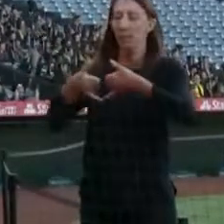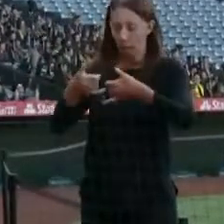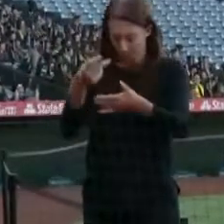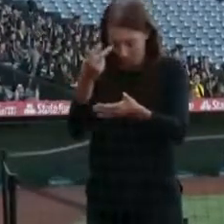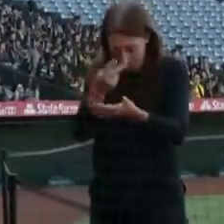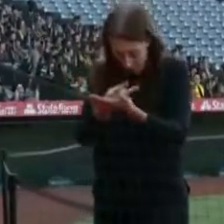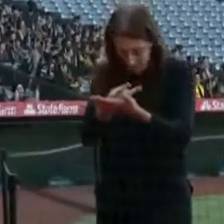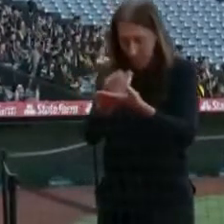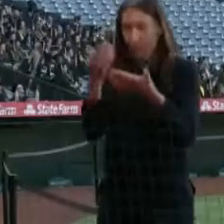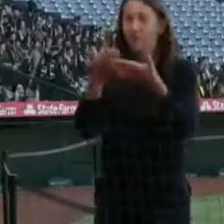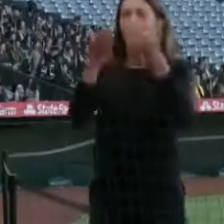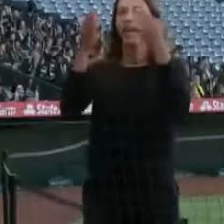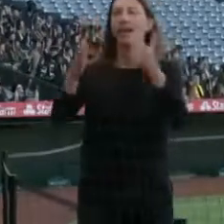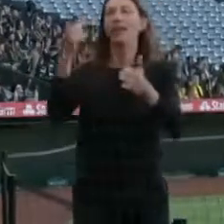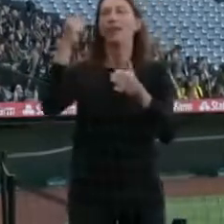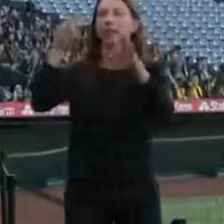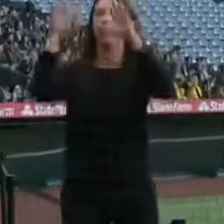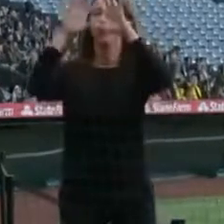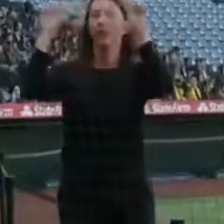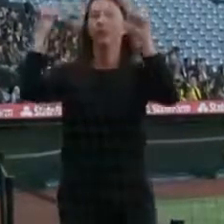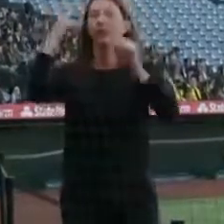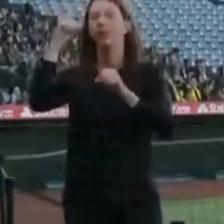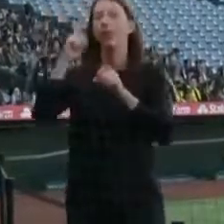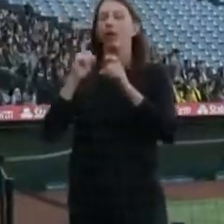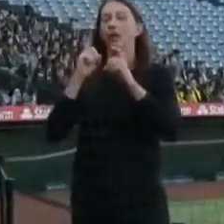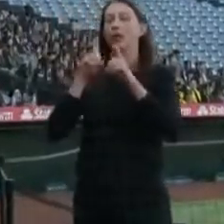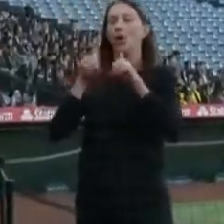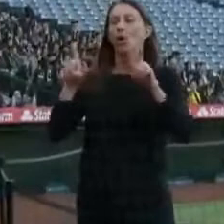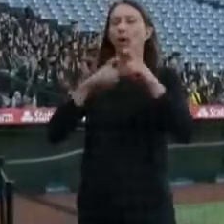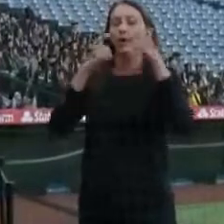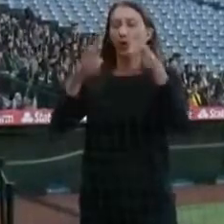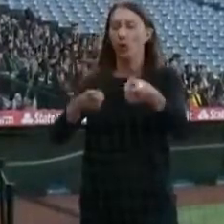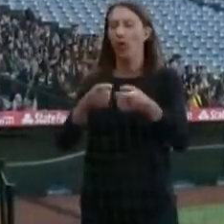the President's for degree conferral.